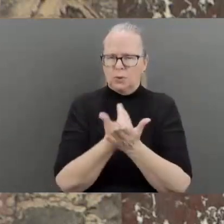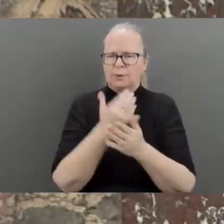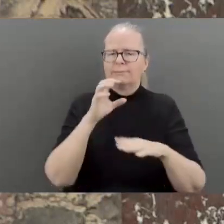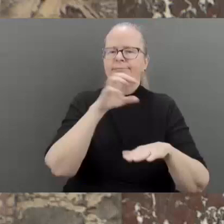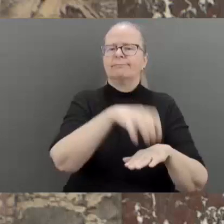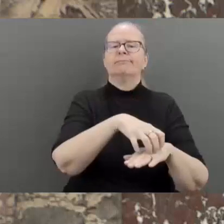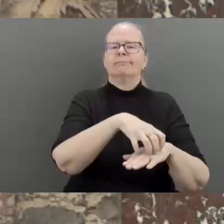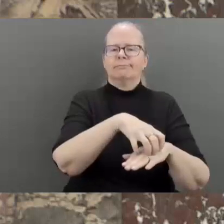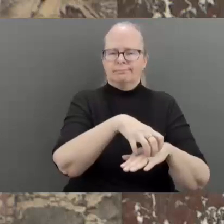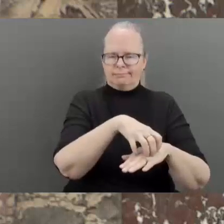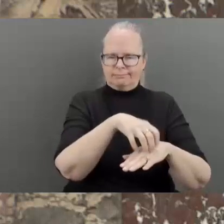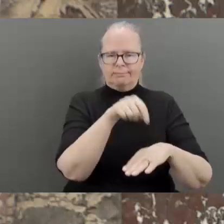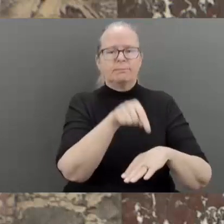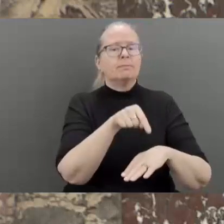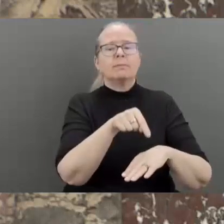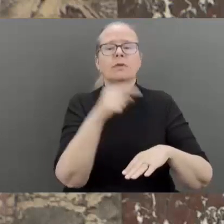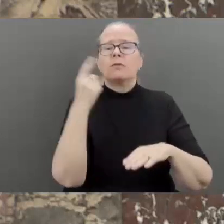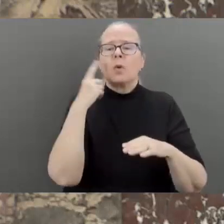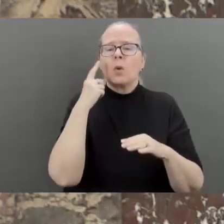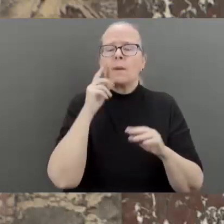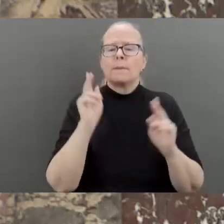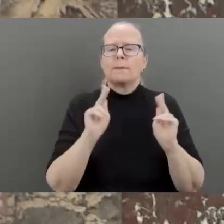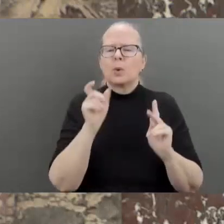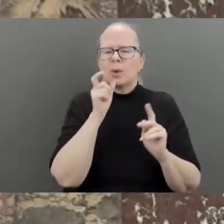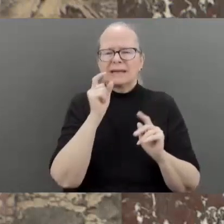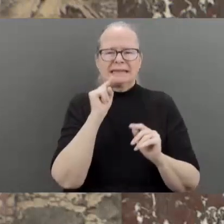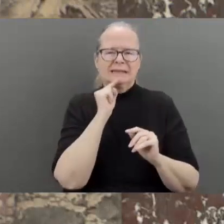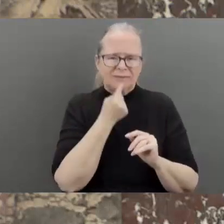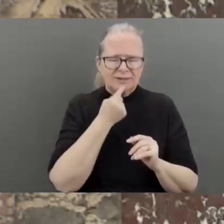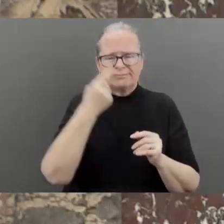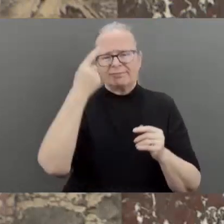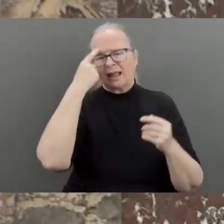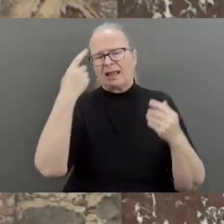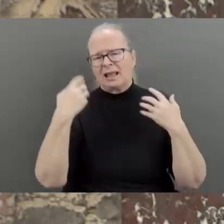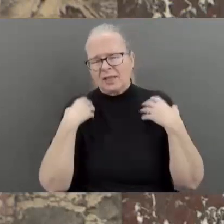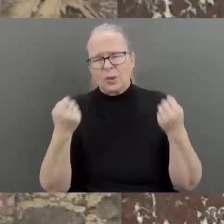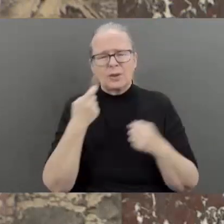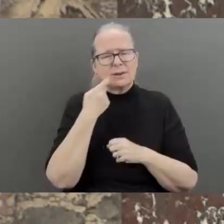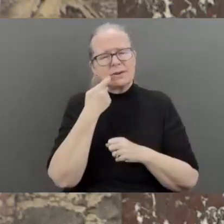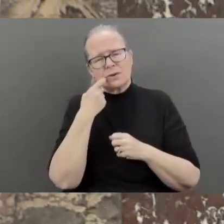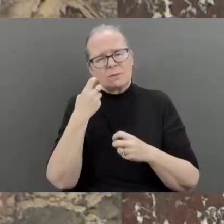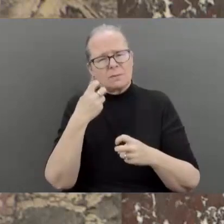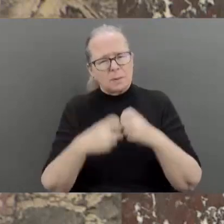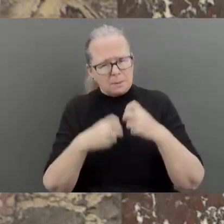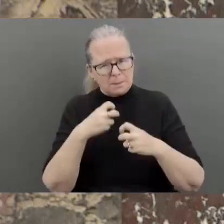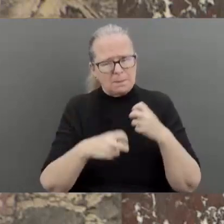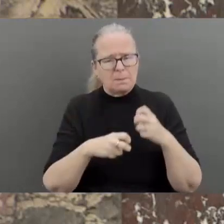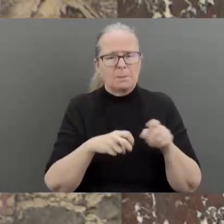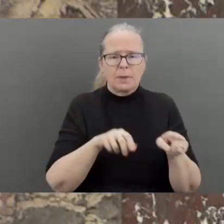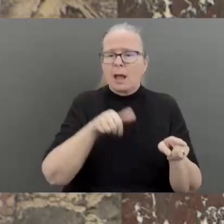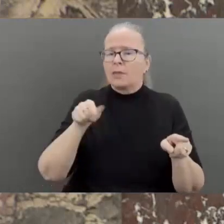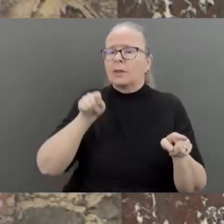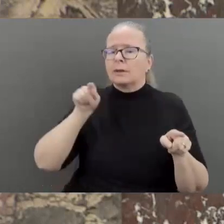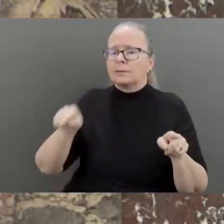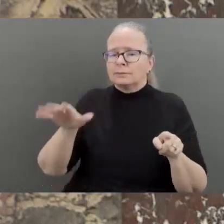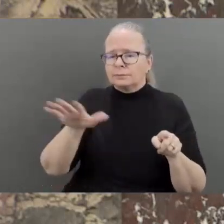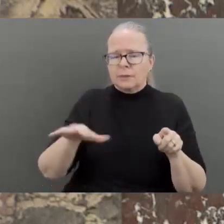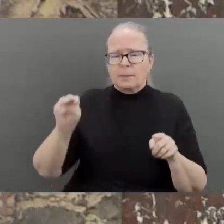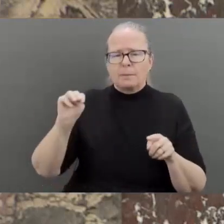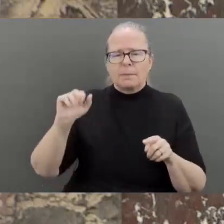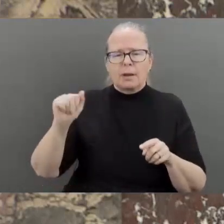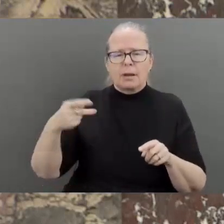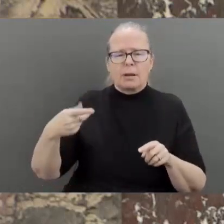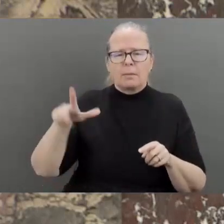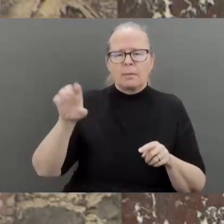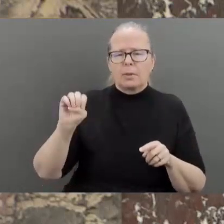issues. Another facility in Maple Ridge on the Alouette grounds to ensure that people get the care that they need. We've got more work to do, but